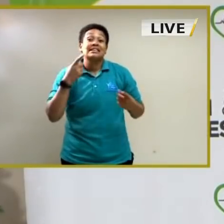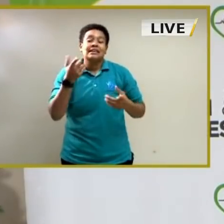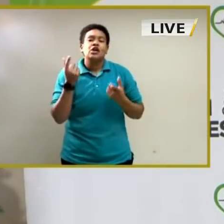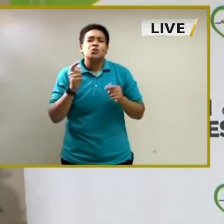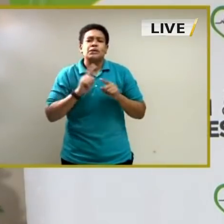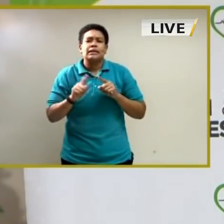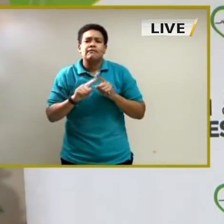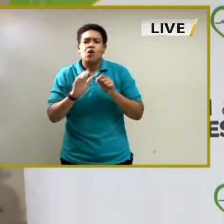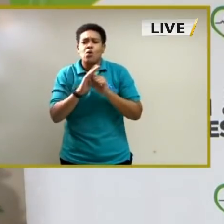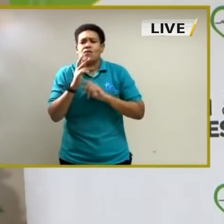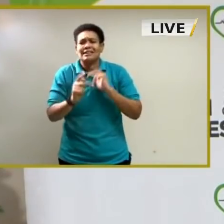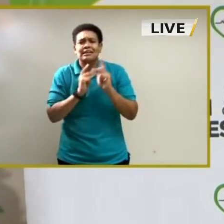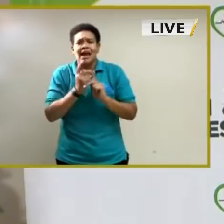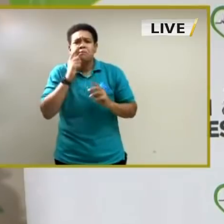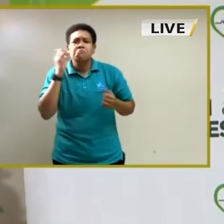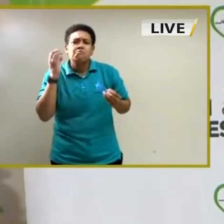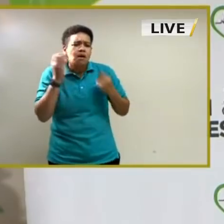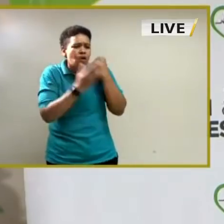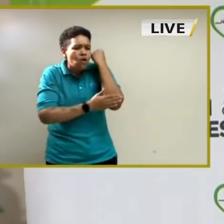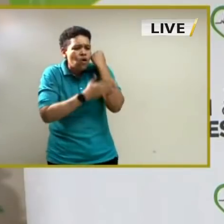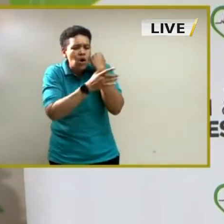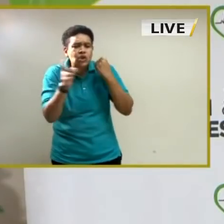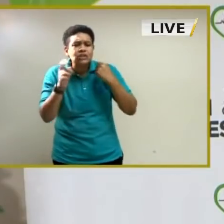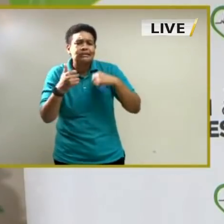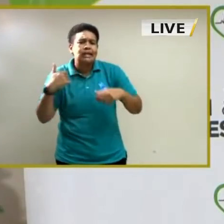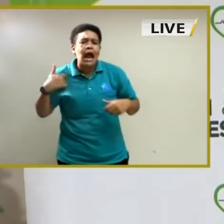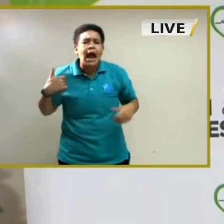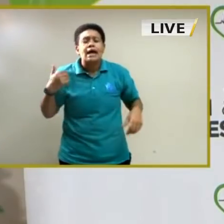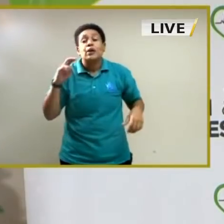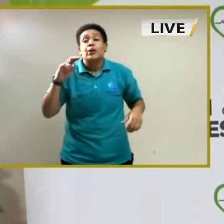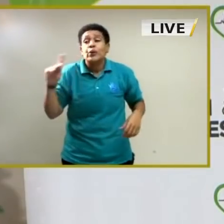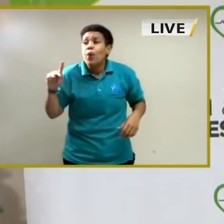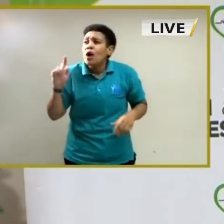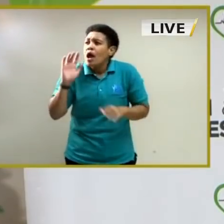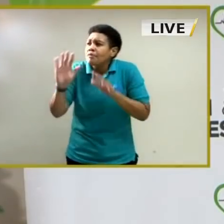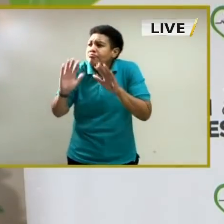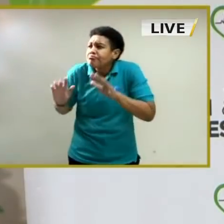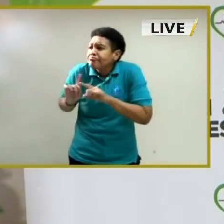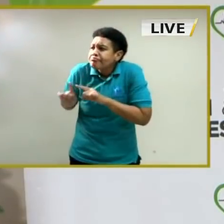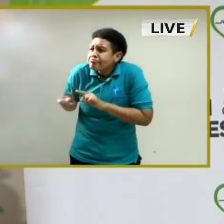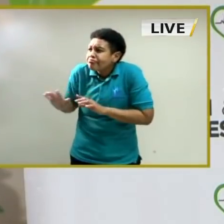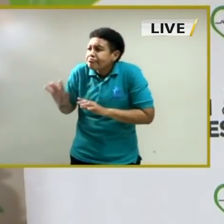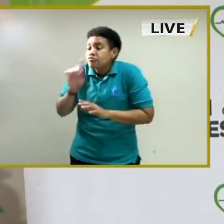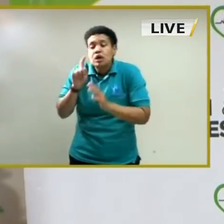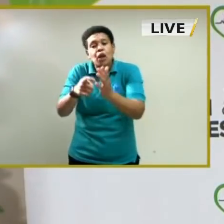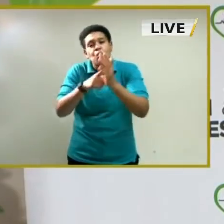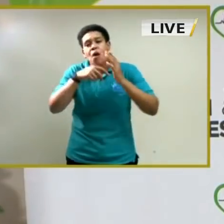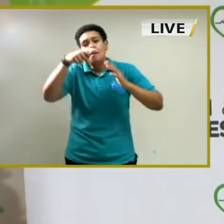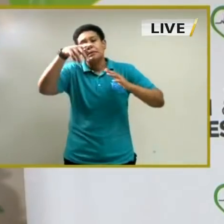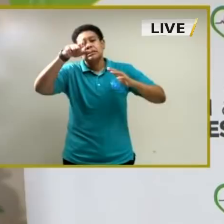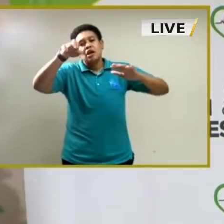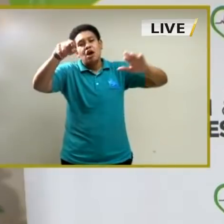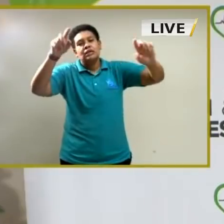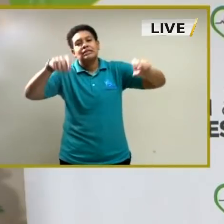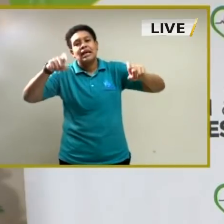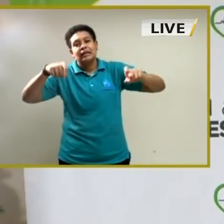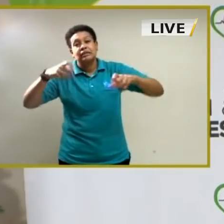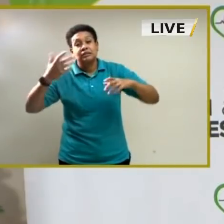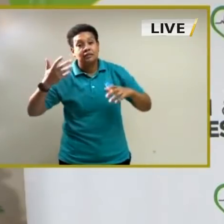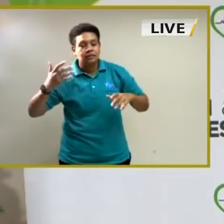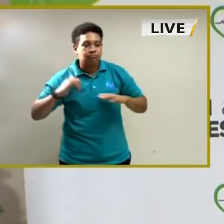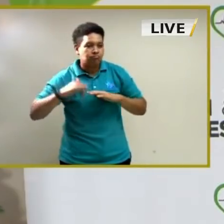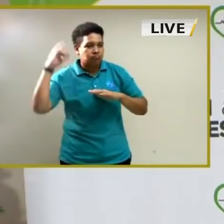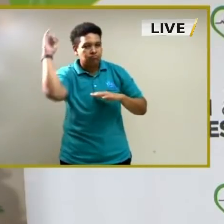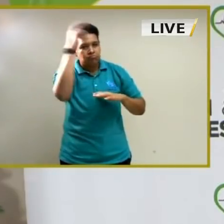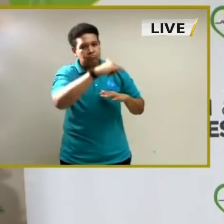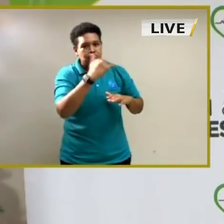strain, a number of countries, Canada, the UK, for example, have required a PCR test for persons coming into that